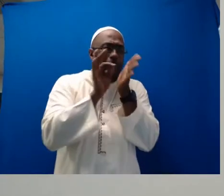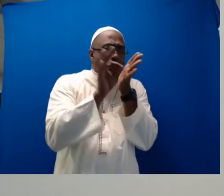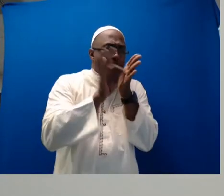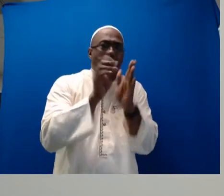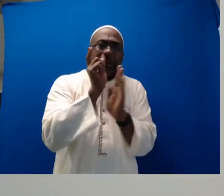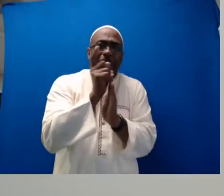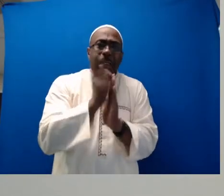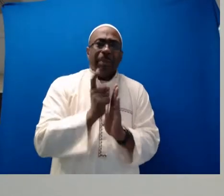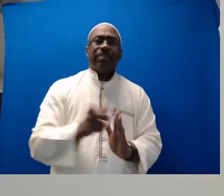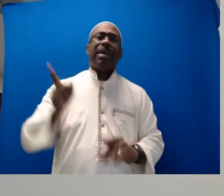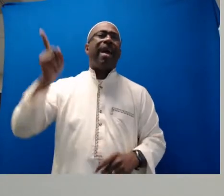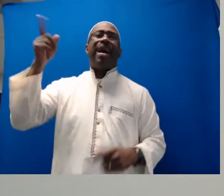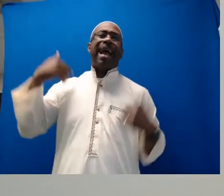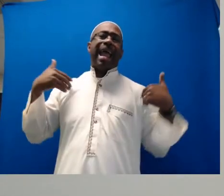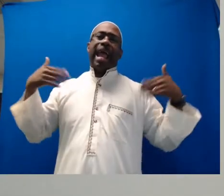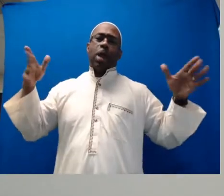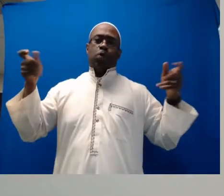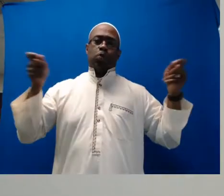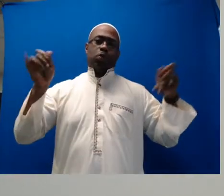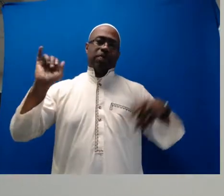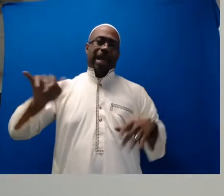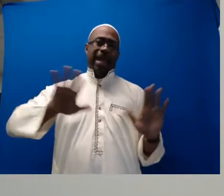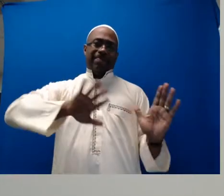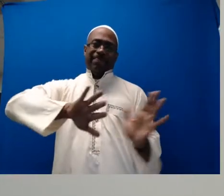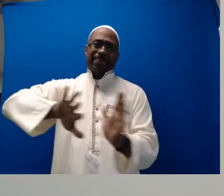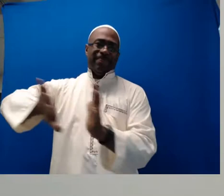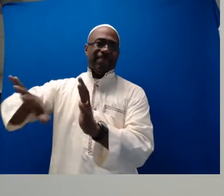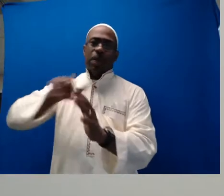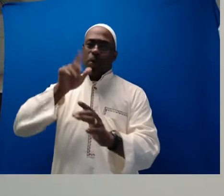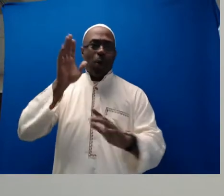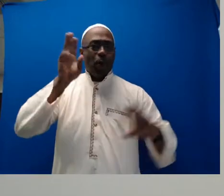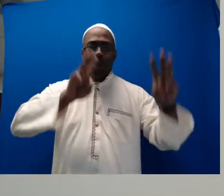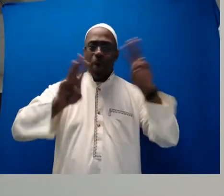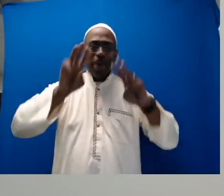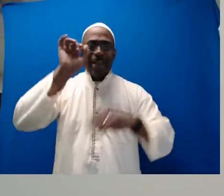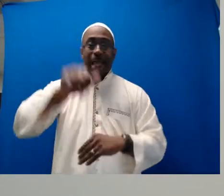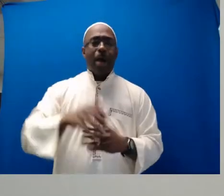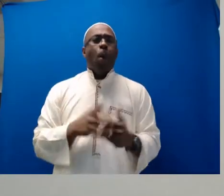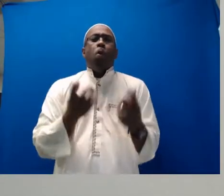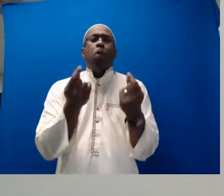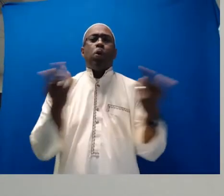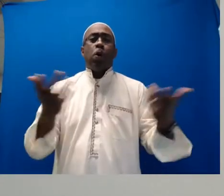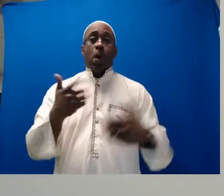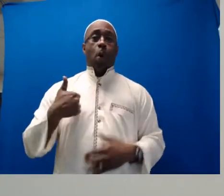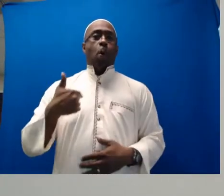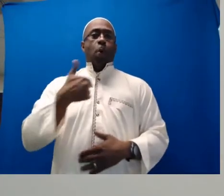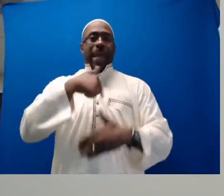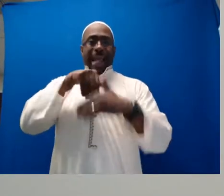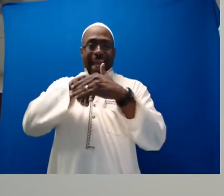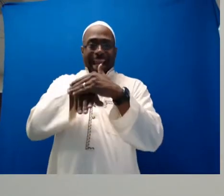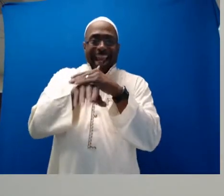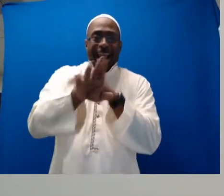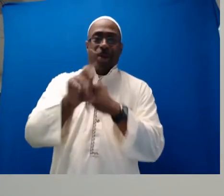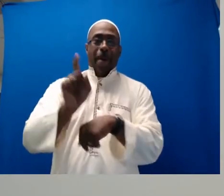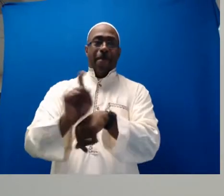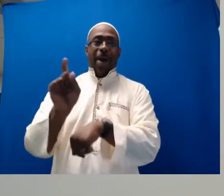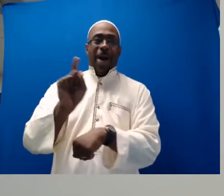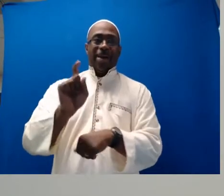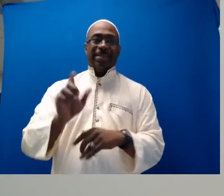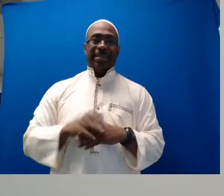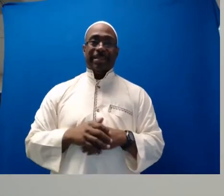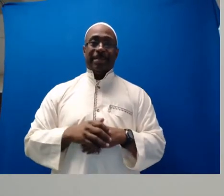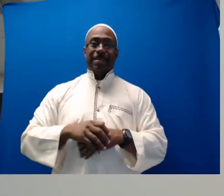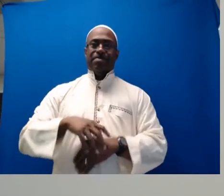so forth. They got that down. Don't worry about it. But what happens then? What do? We come into the masjid and listen to this hadith of